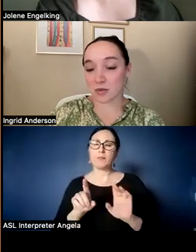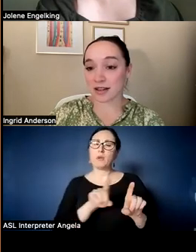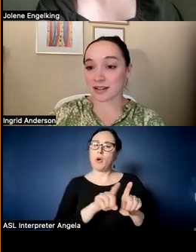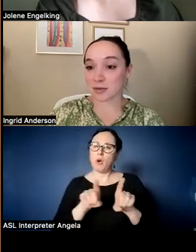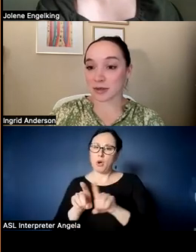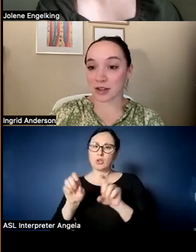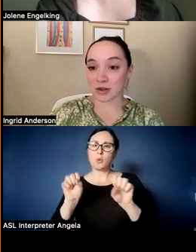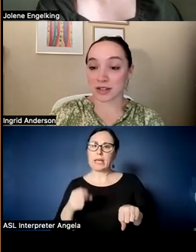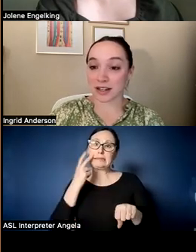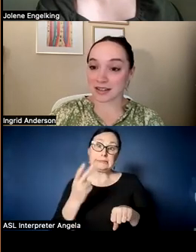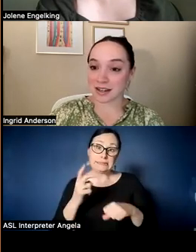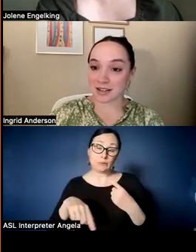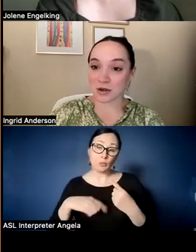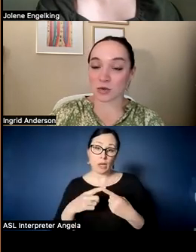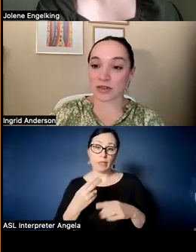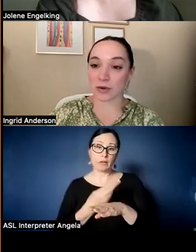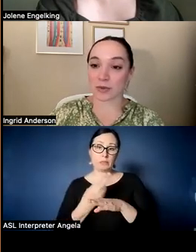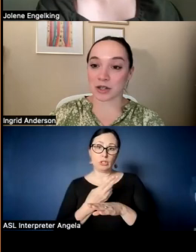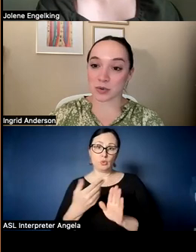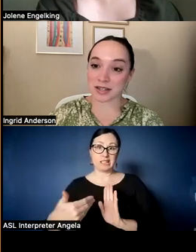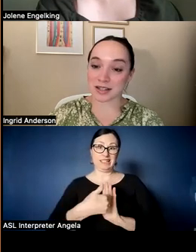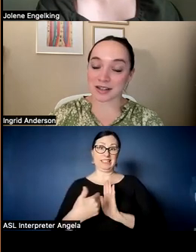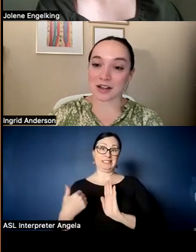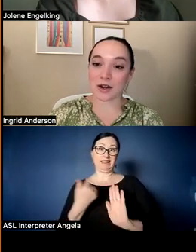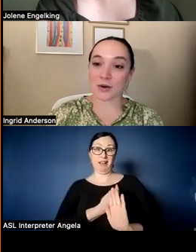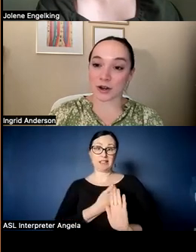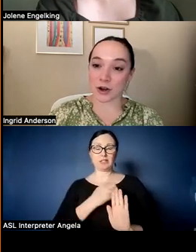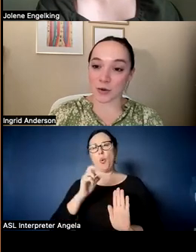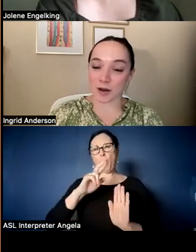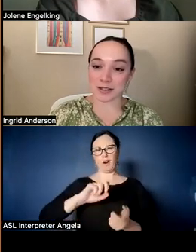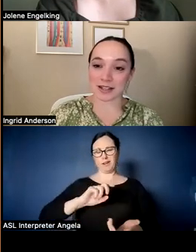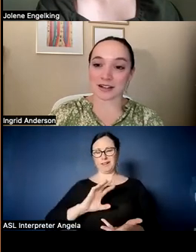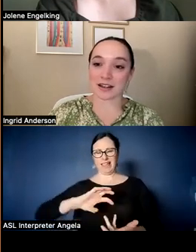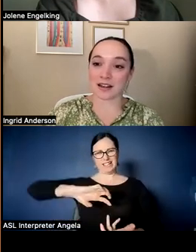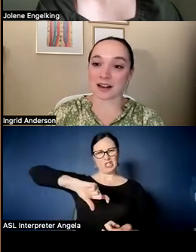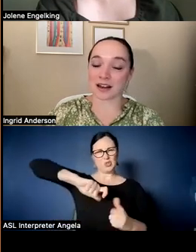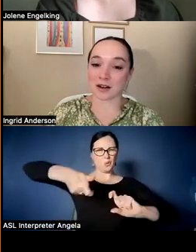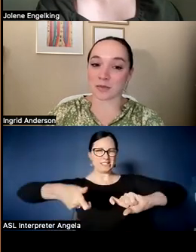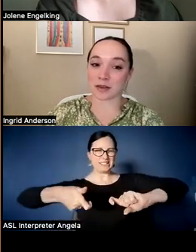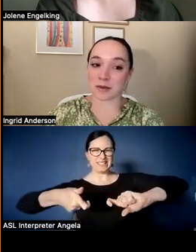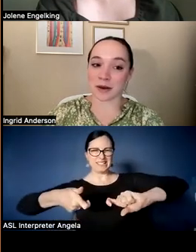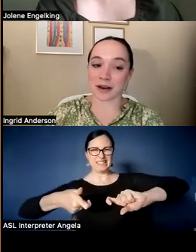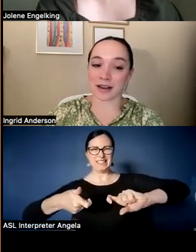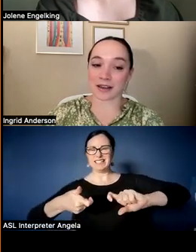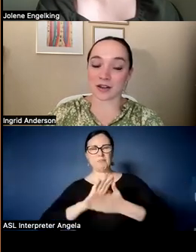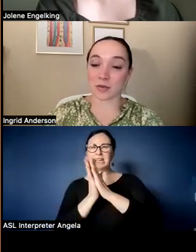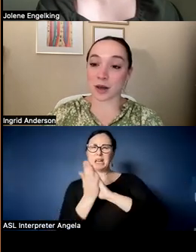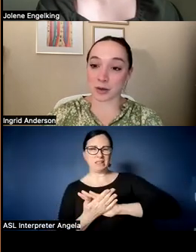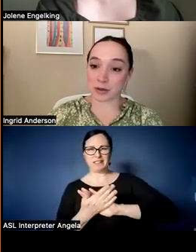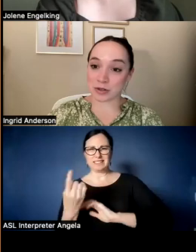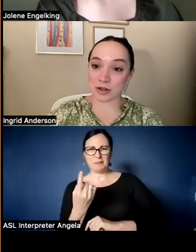see when they're being used against us or when they're being twisted or co-opted, maybe